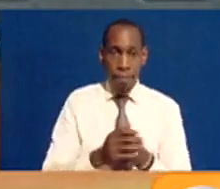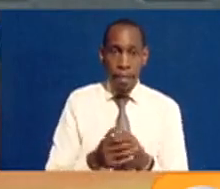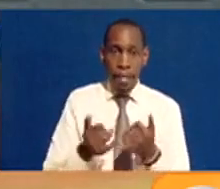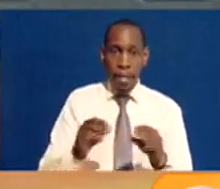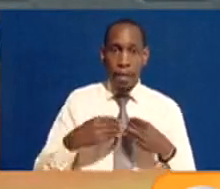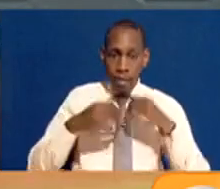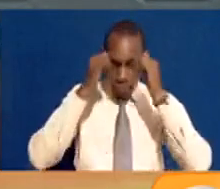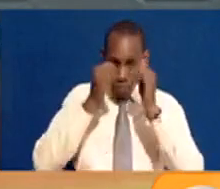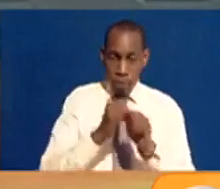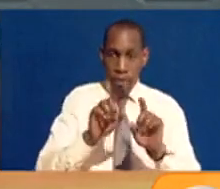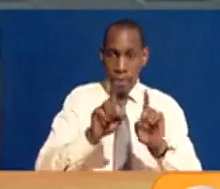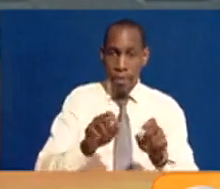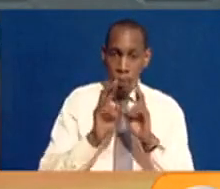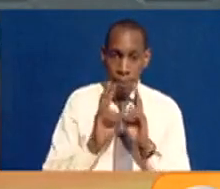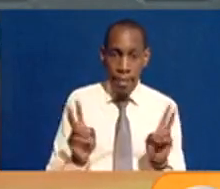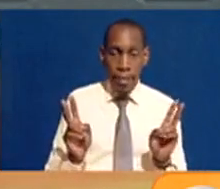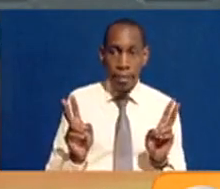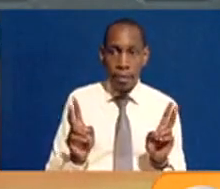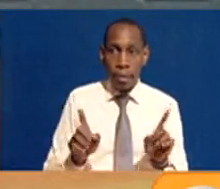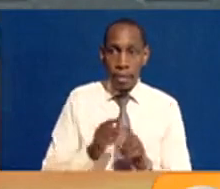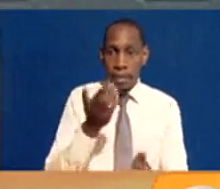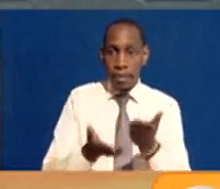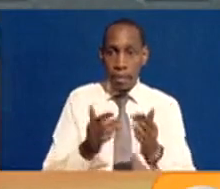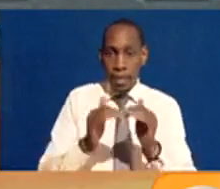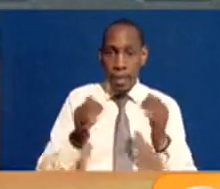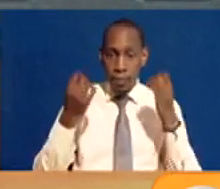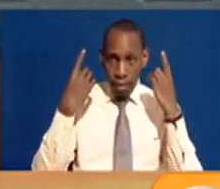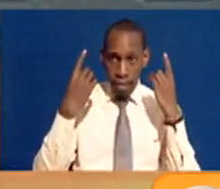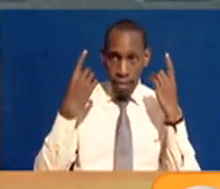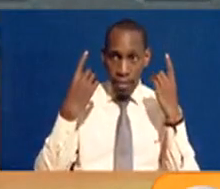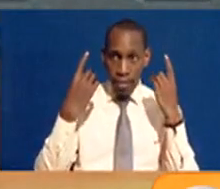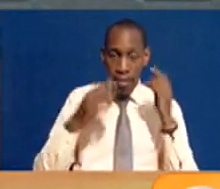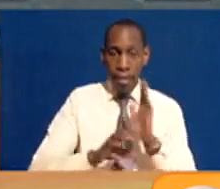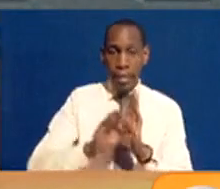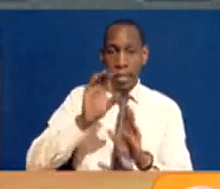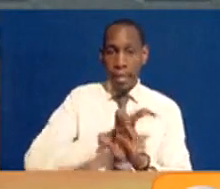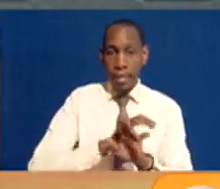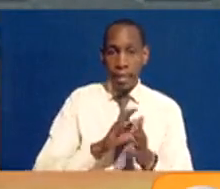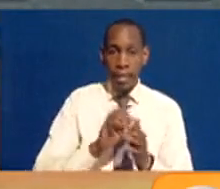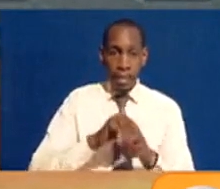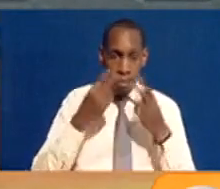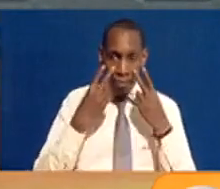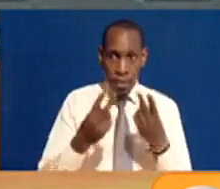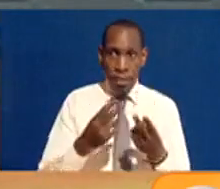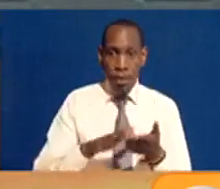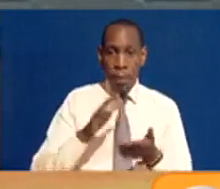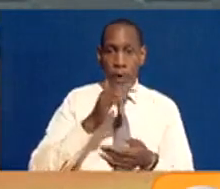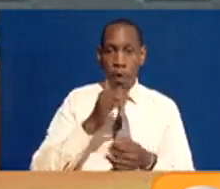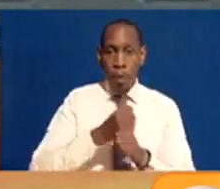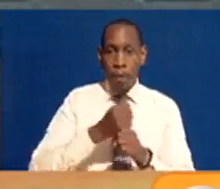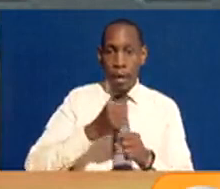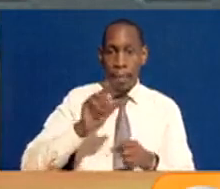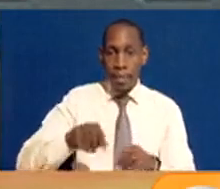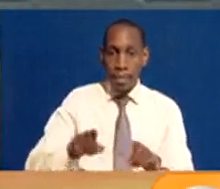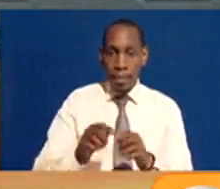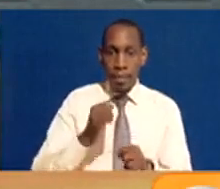the learners do their exams in peace. Let us gauge their level of understanding of the curriculum. And if we find that there is more work to be done,